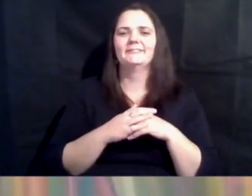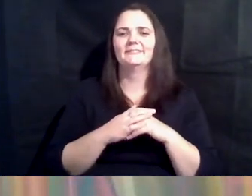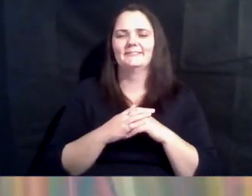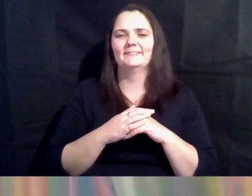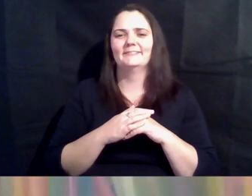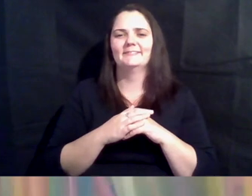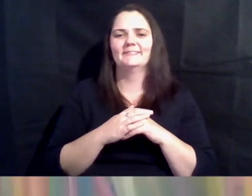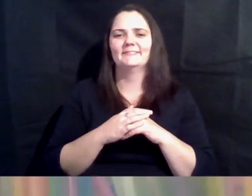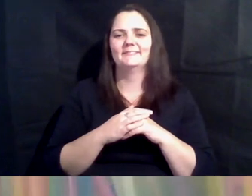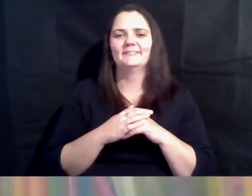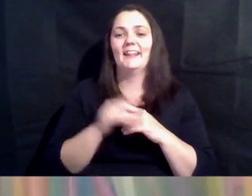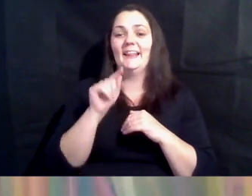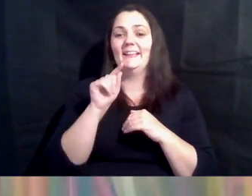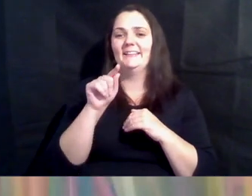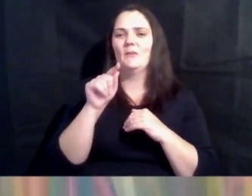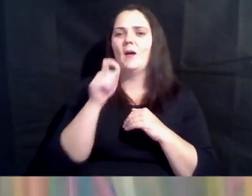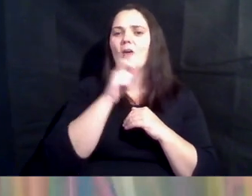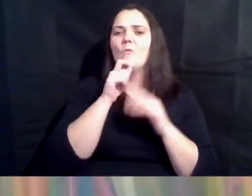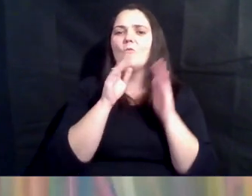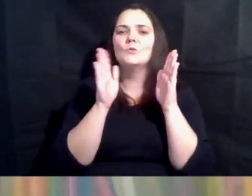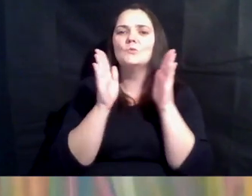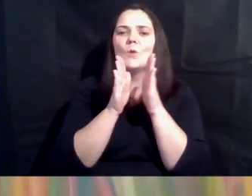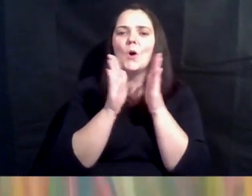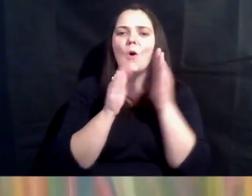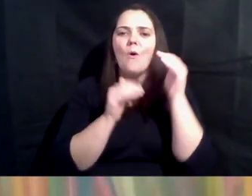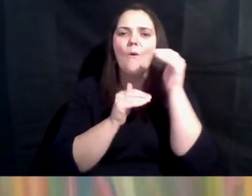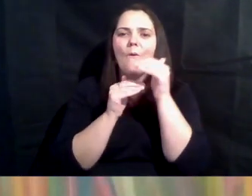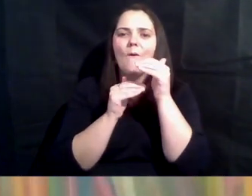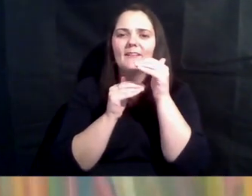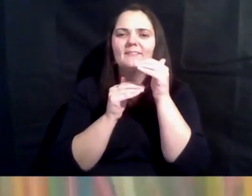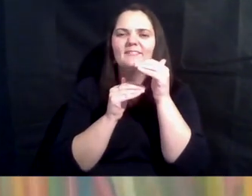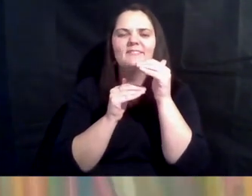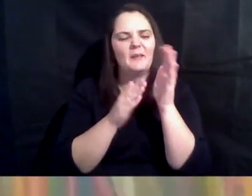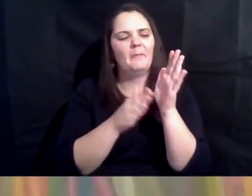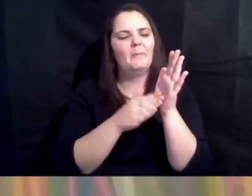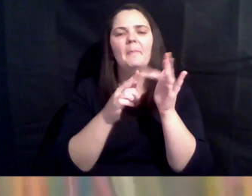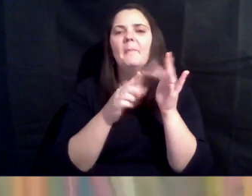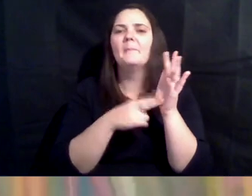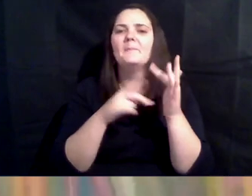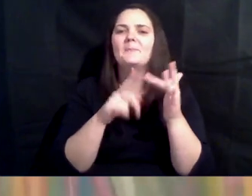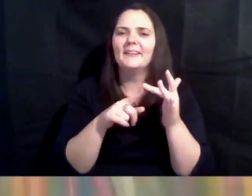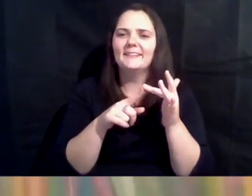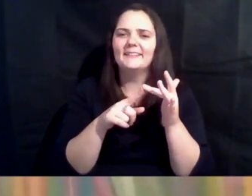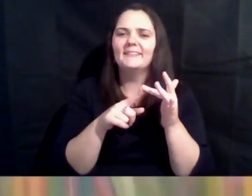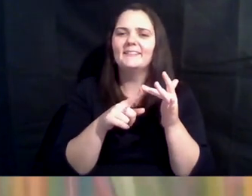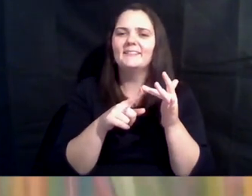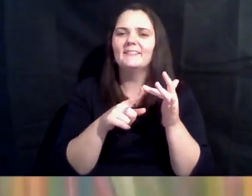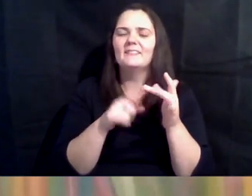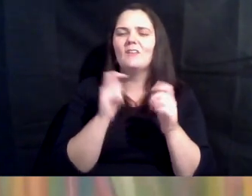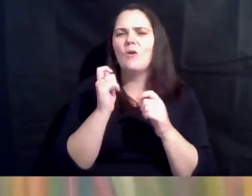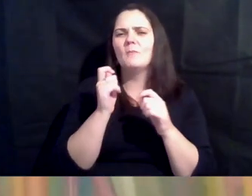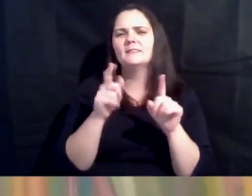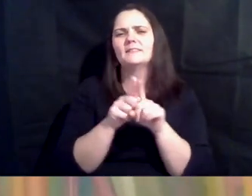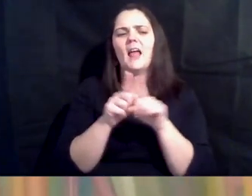this one here, I actually made a little mini zine. So it's much smaller. It's like nearly the size of a postcard,